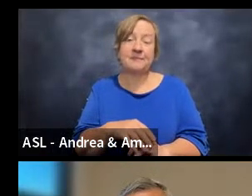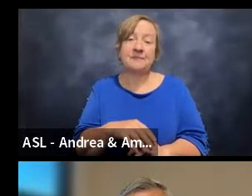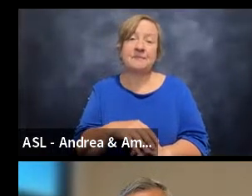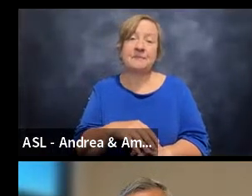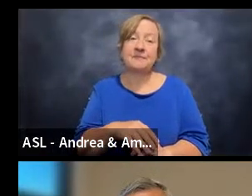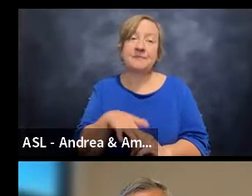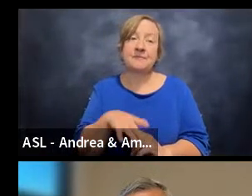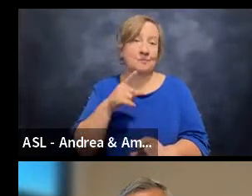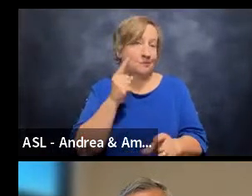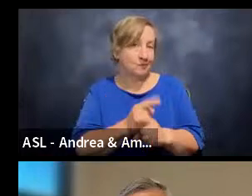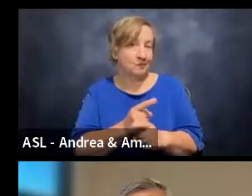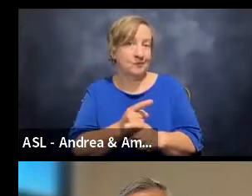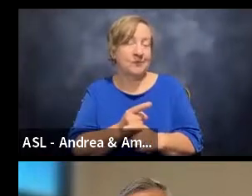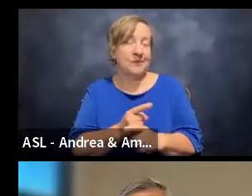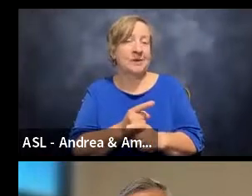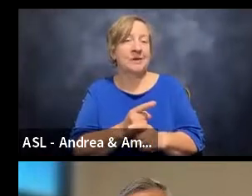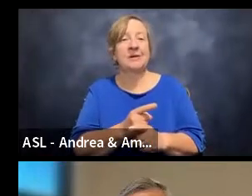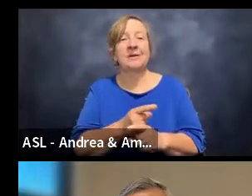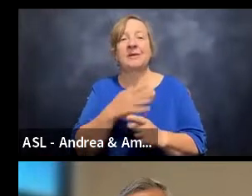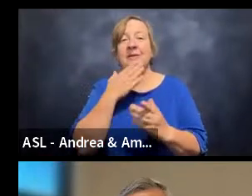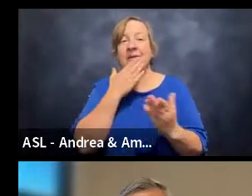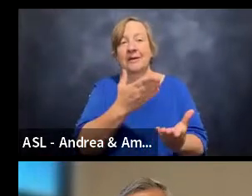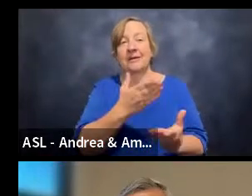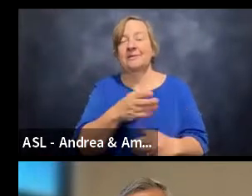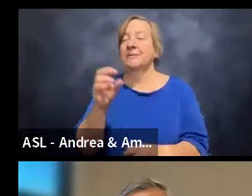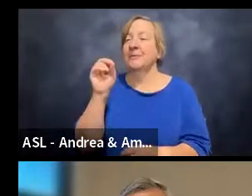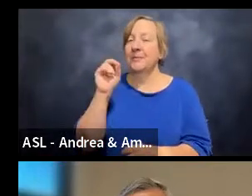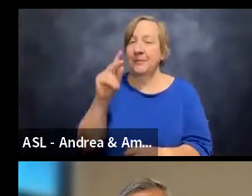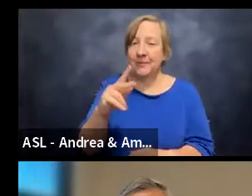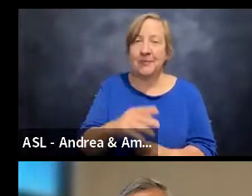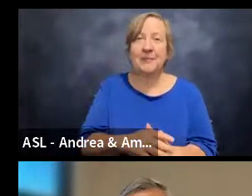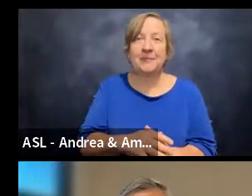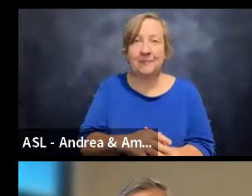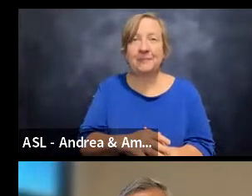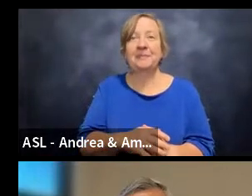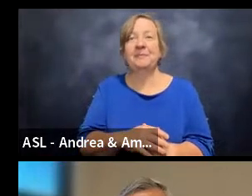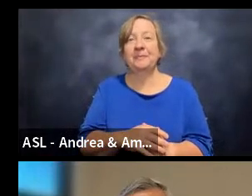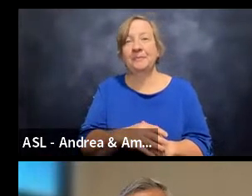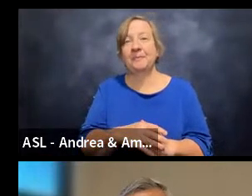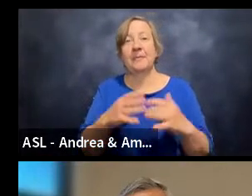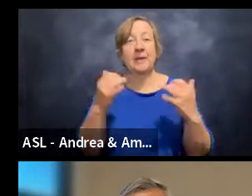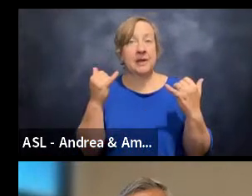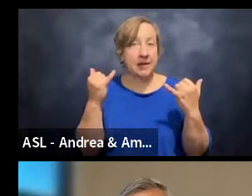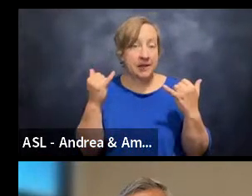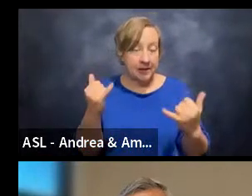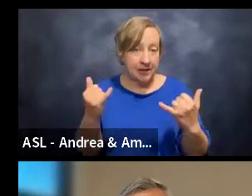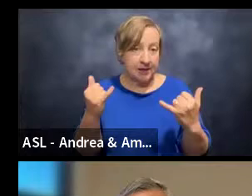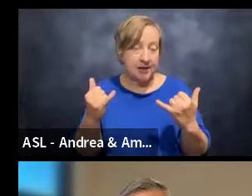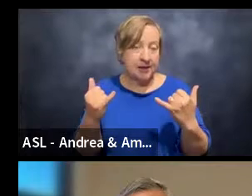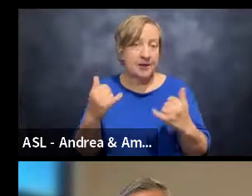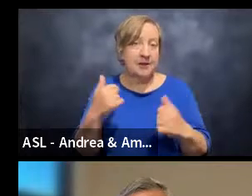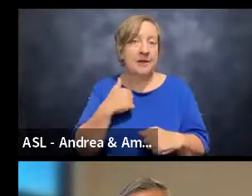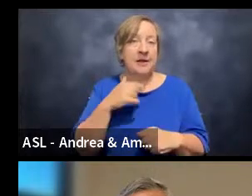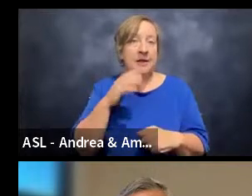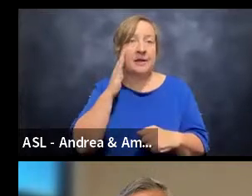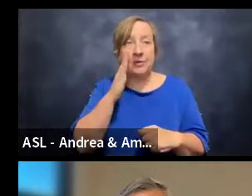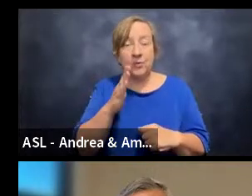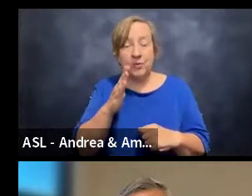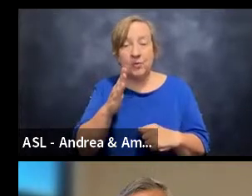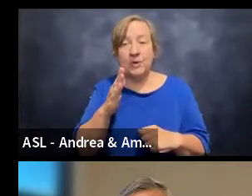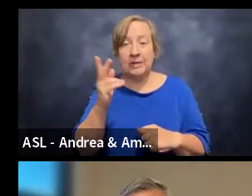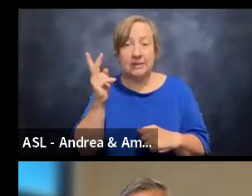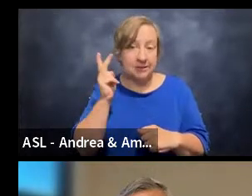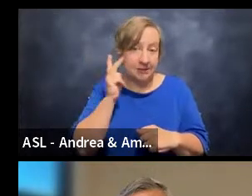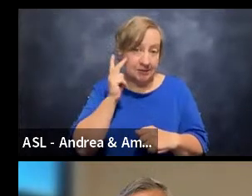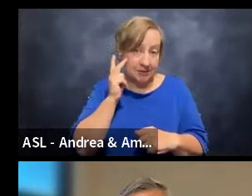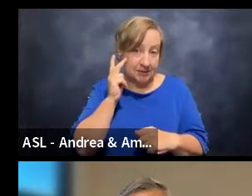You are correct. Thanks. Okay. All right. Well, at this point, I will just see